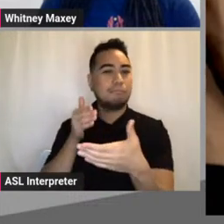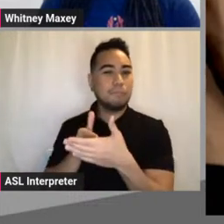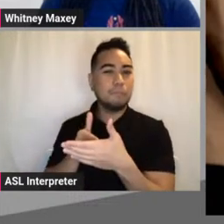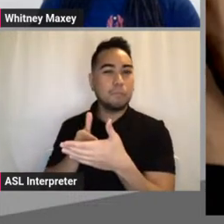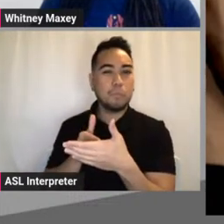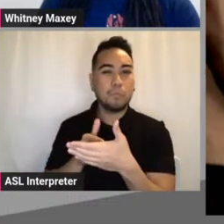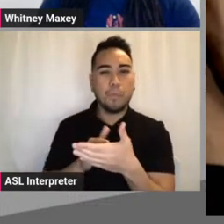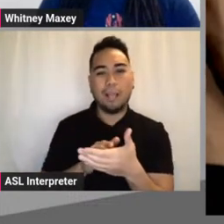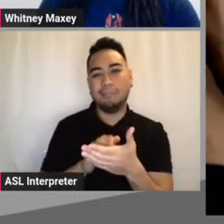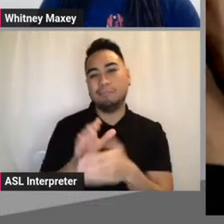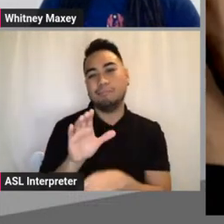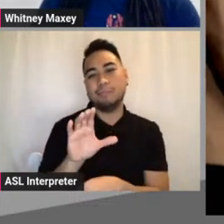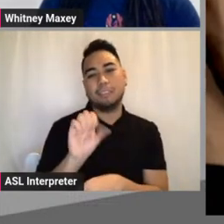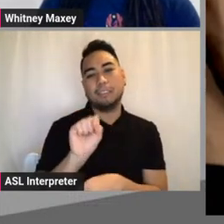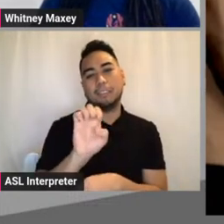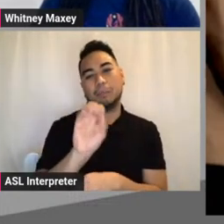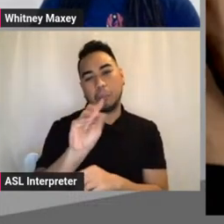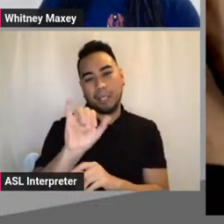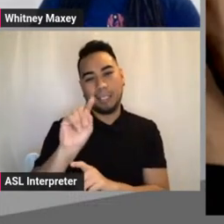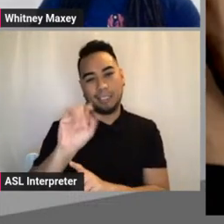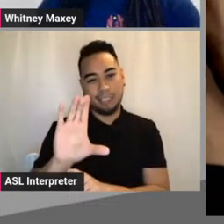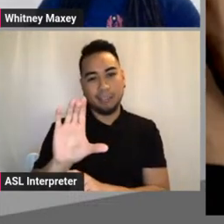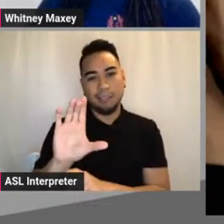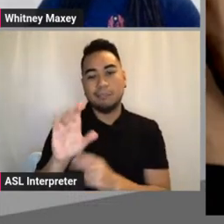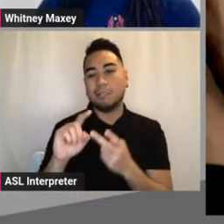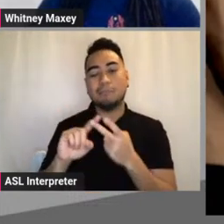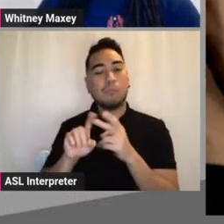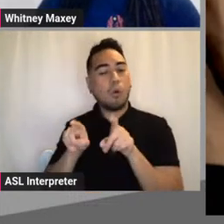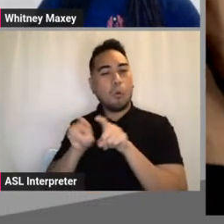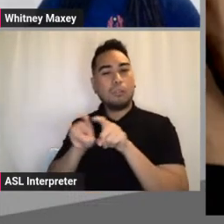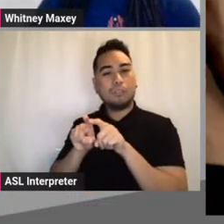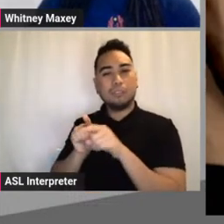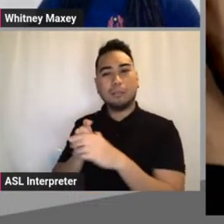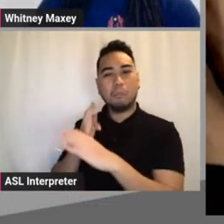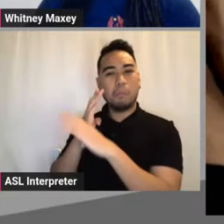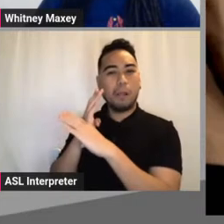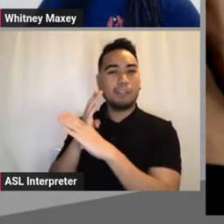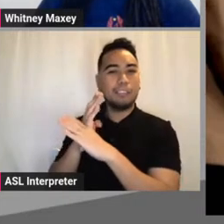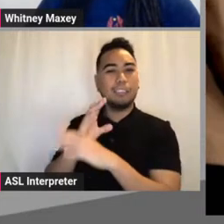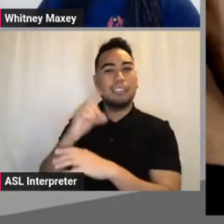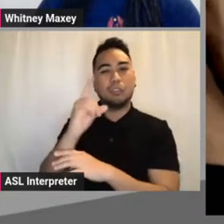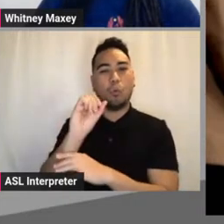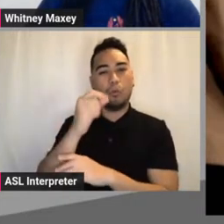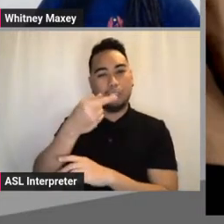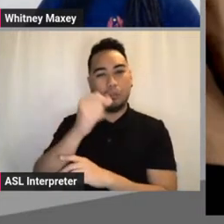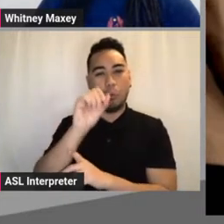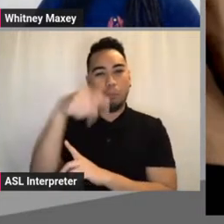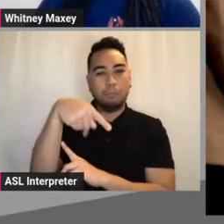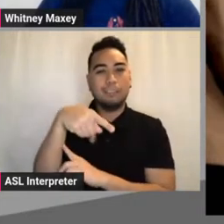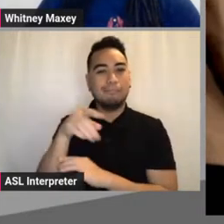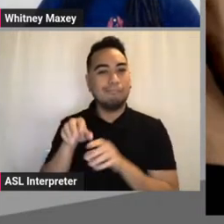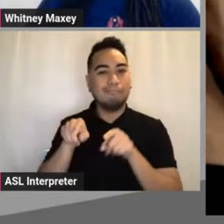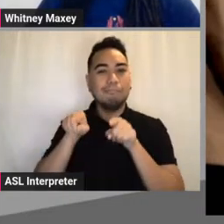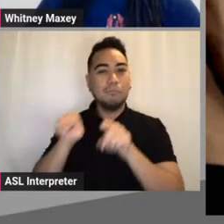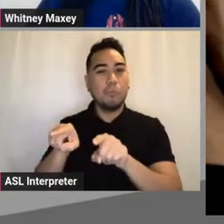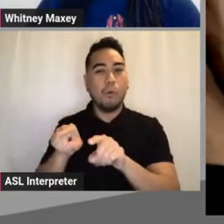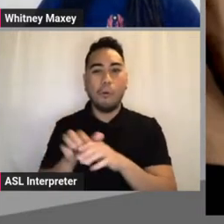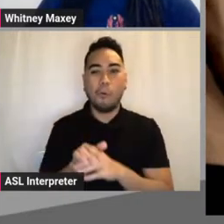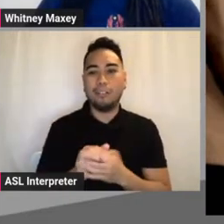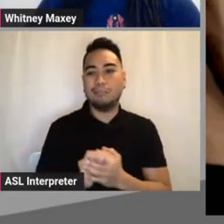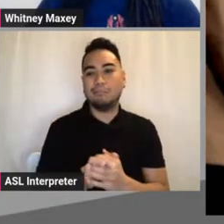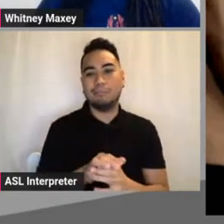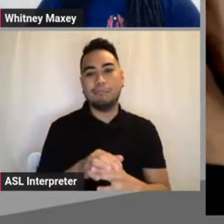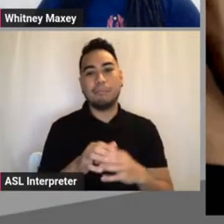illegal. We also want to block the GOP and the mainstream establishment's drive, which includes many corporate Democrats,